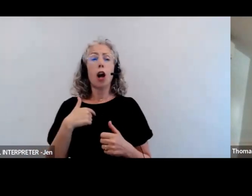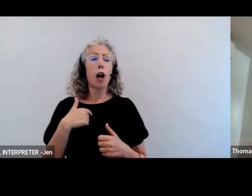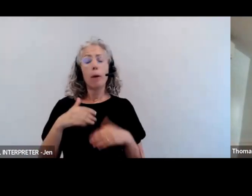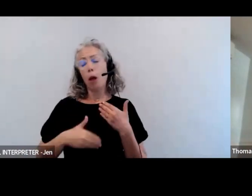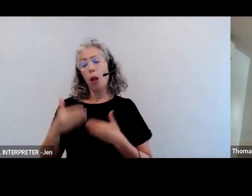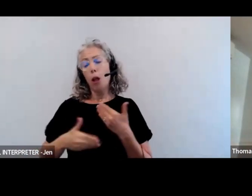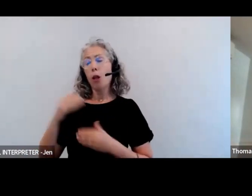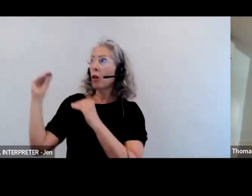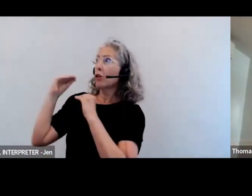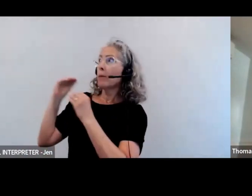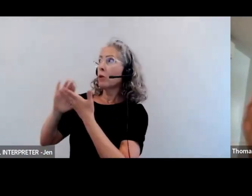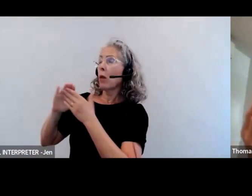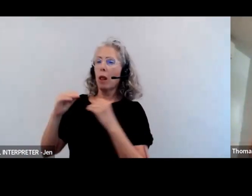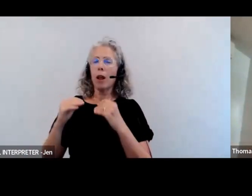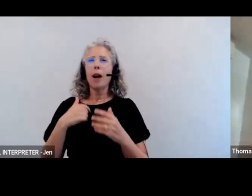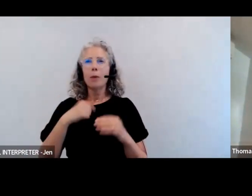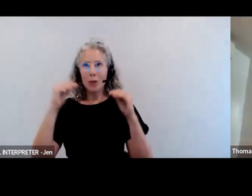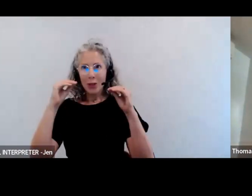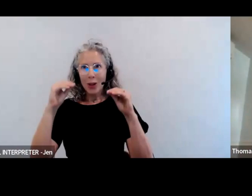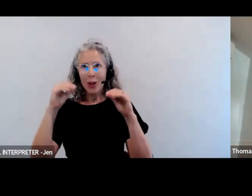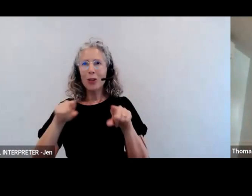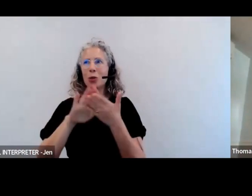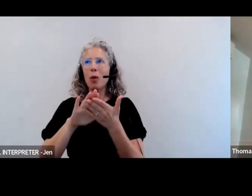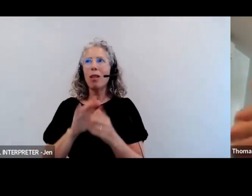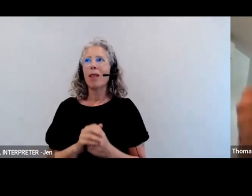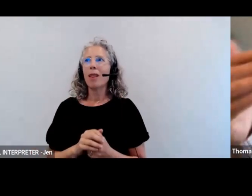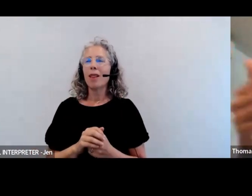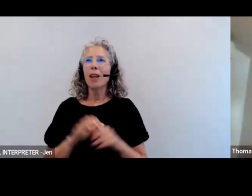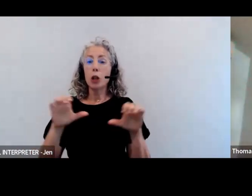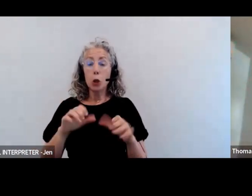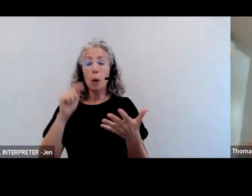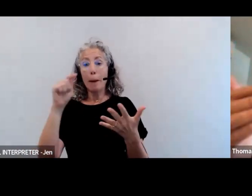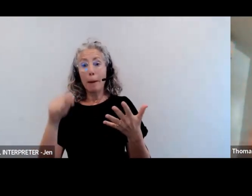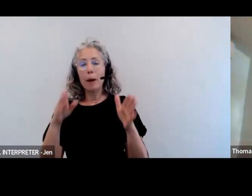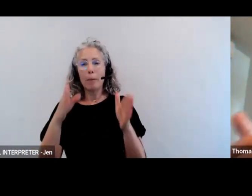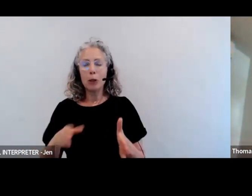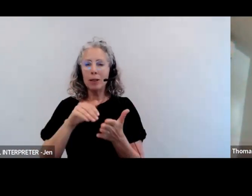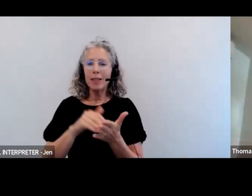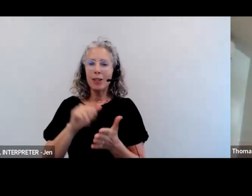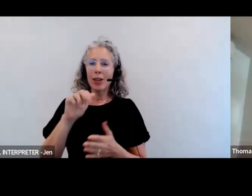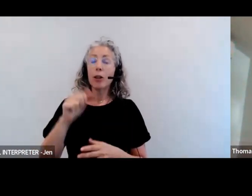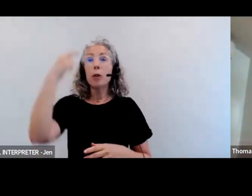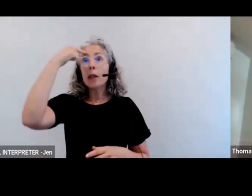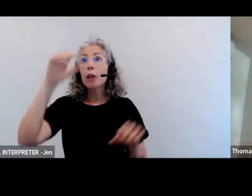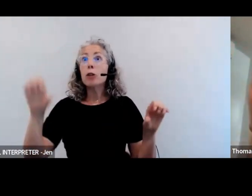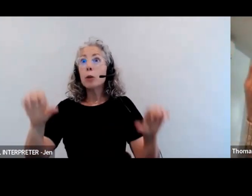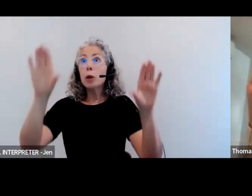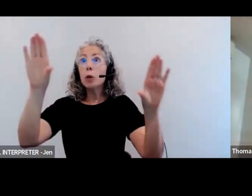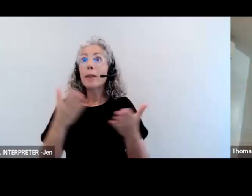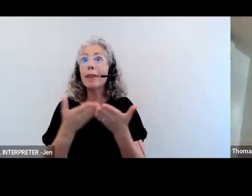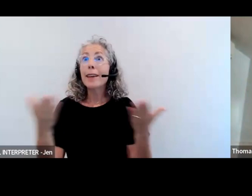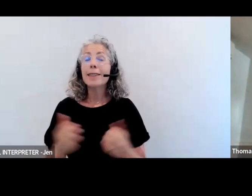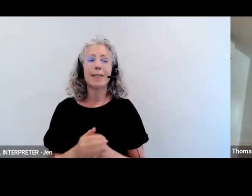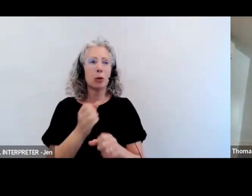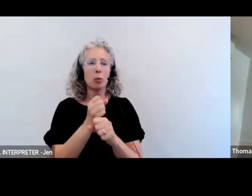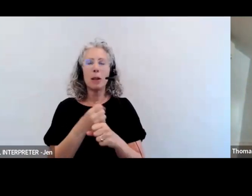you were taught in school, like I was taught in school, you know, do all these things like person-centered care. You think you're doing all the great things, you get make a